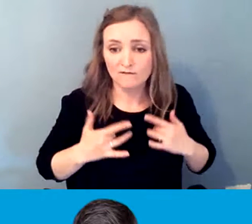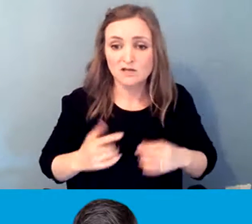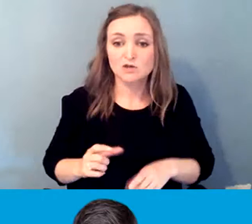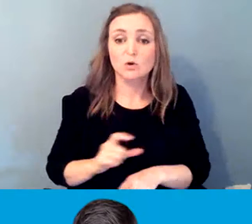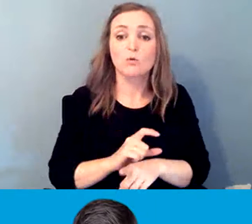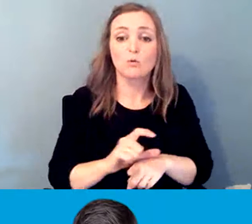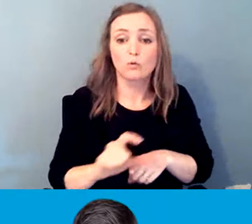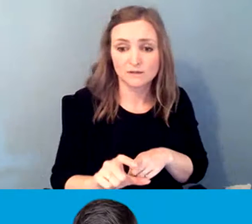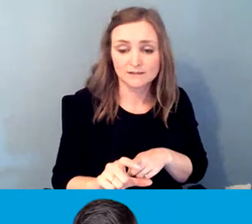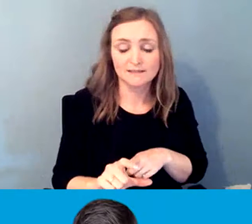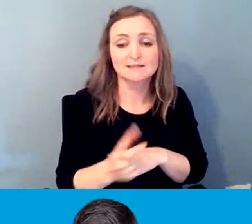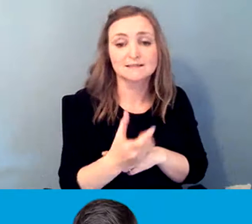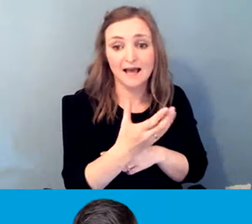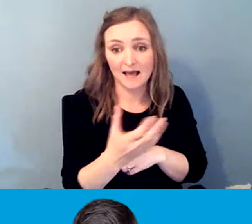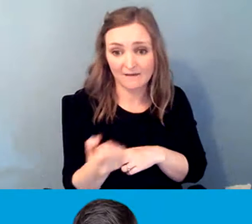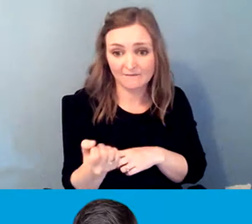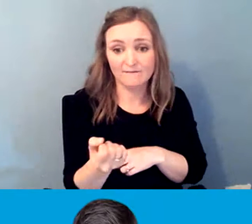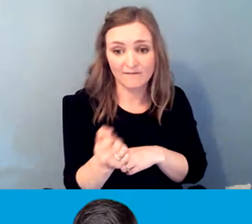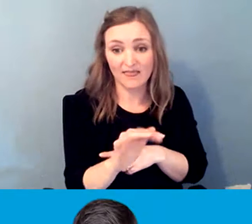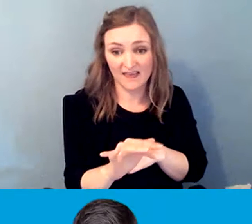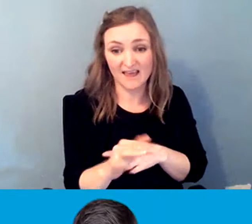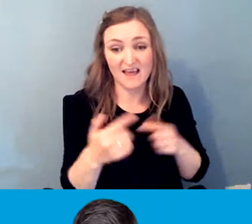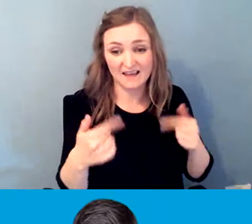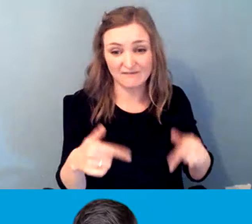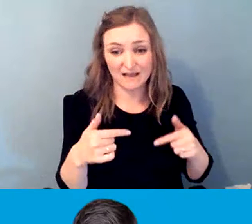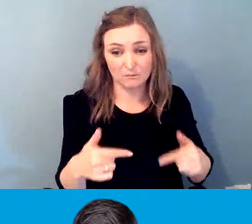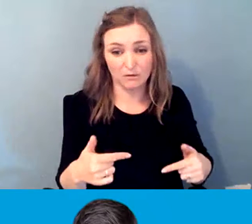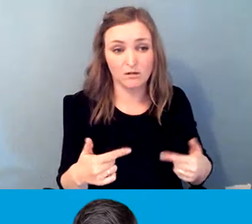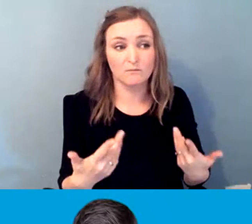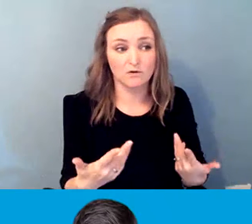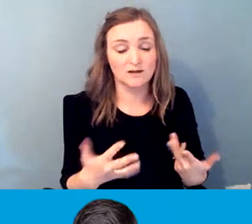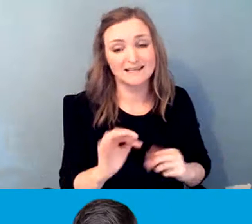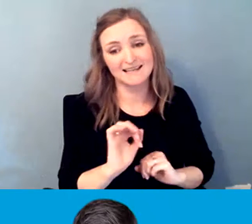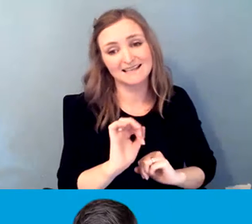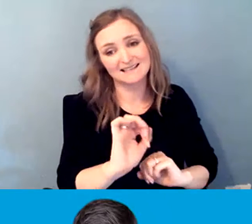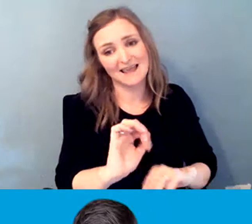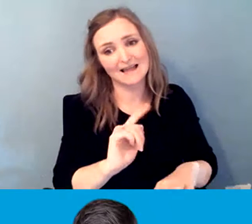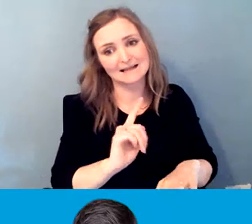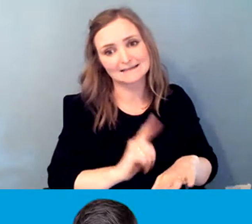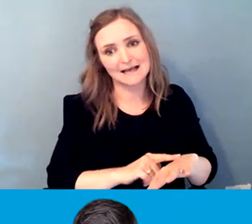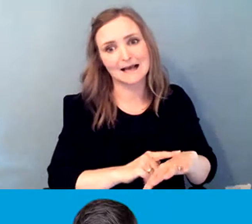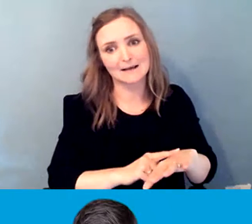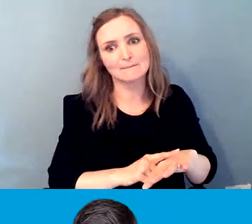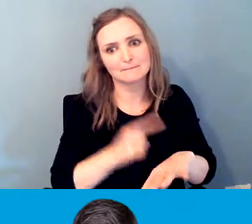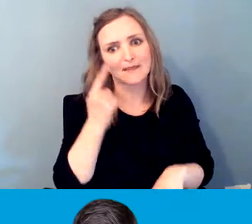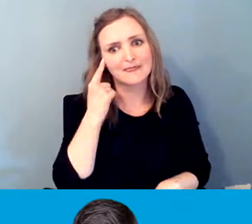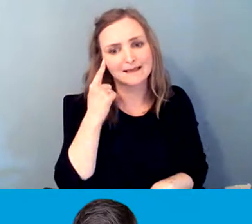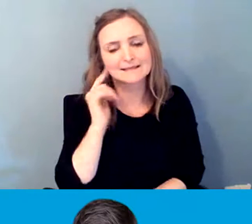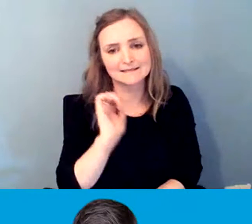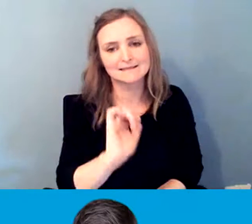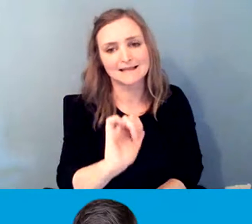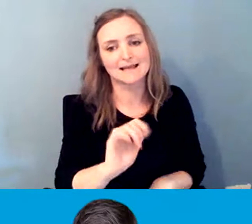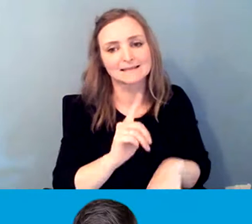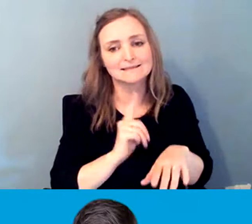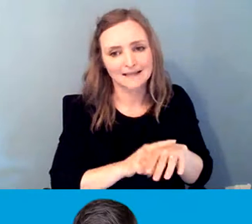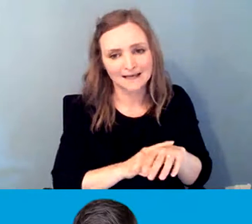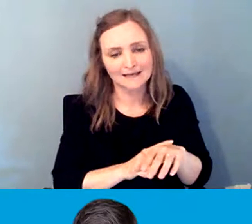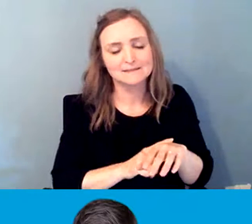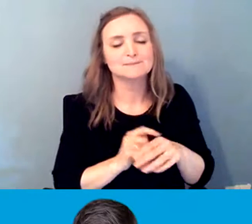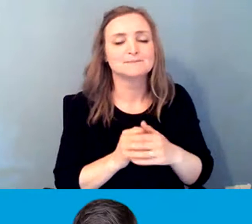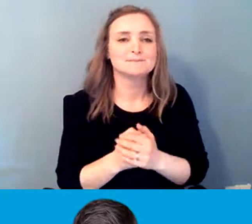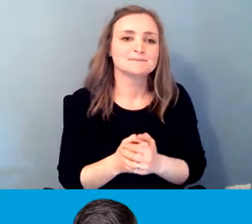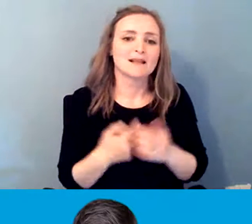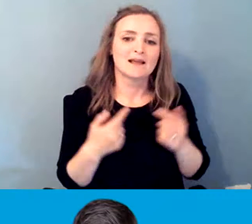GPs and to all clinicians, but it's about time often, I would say, you know, and